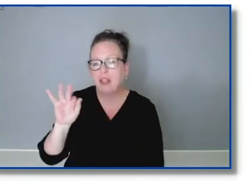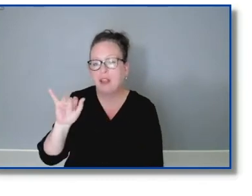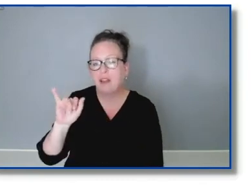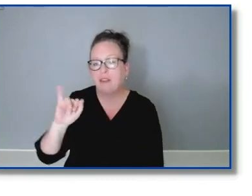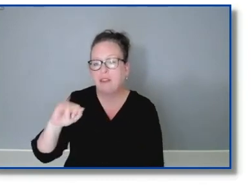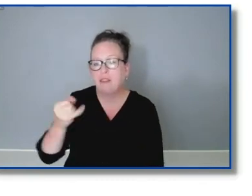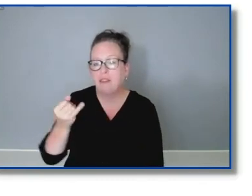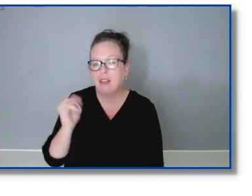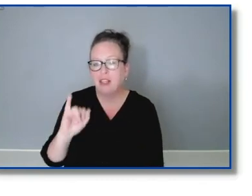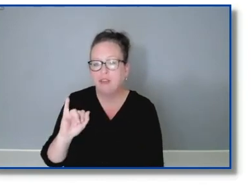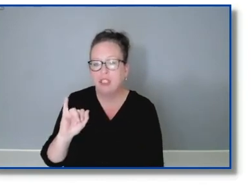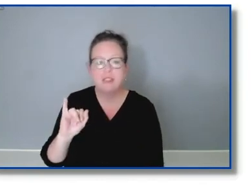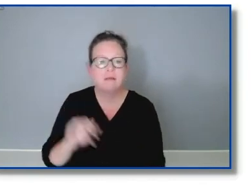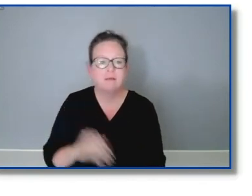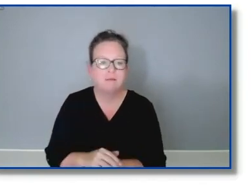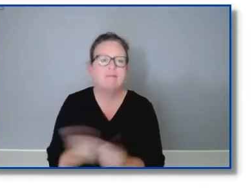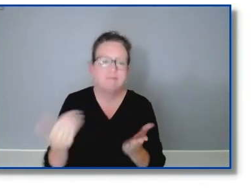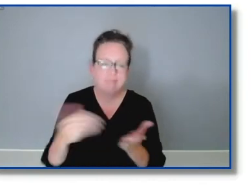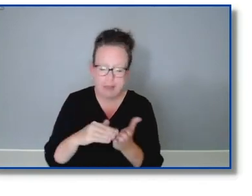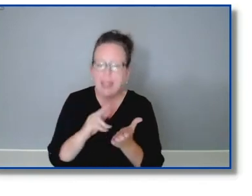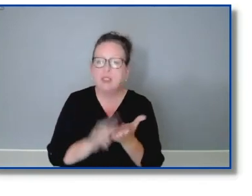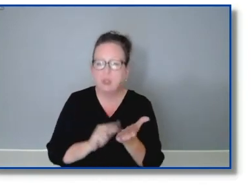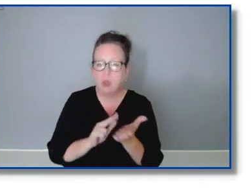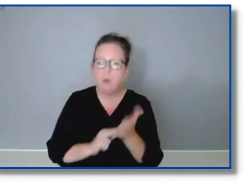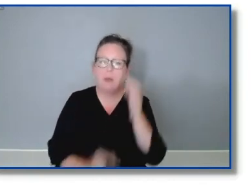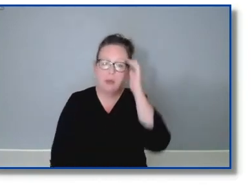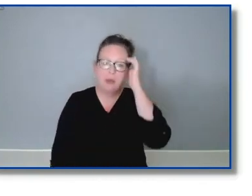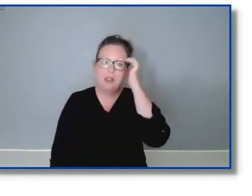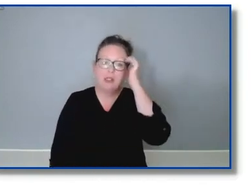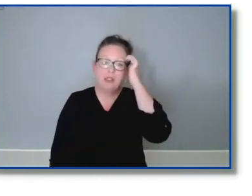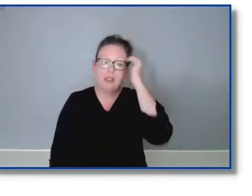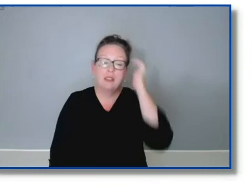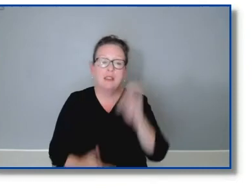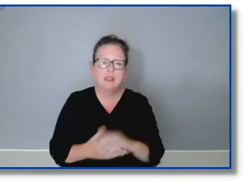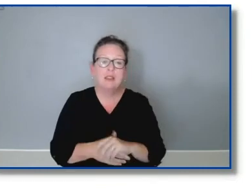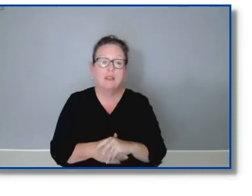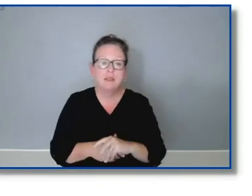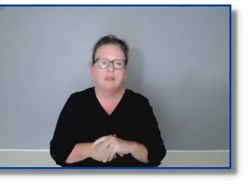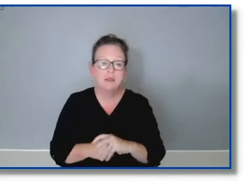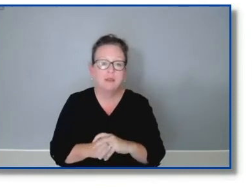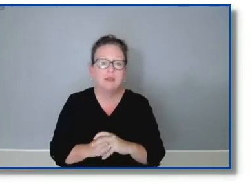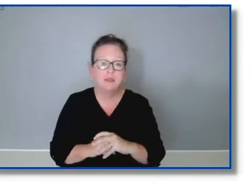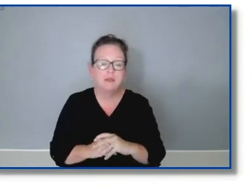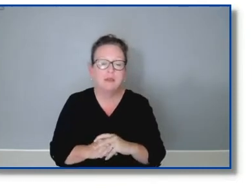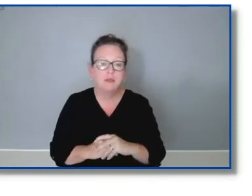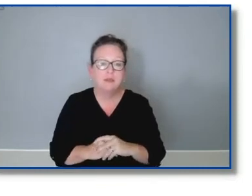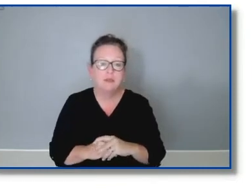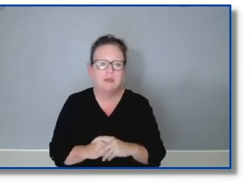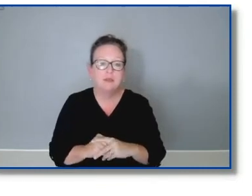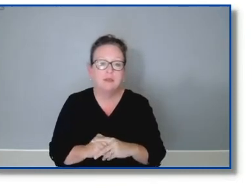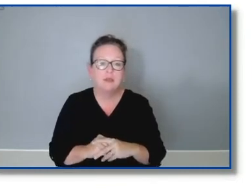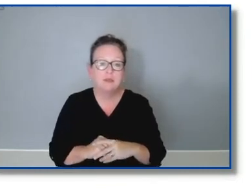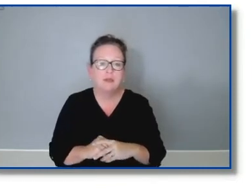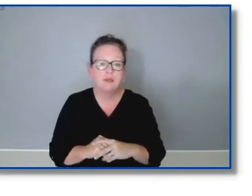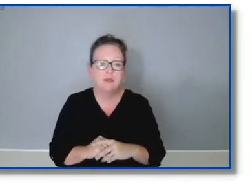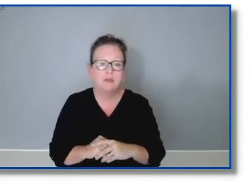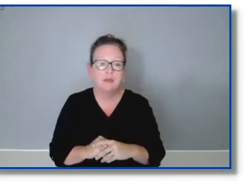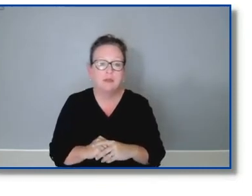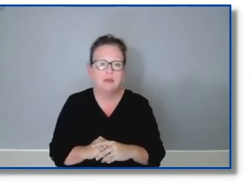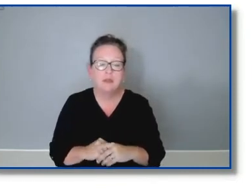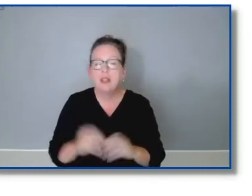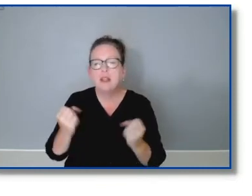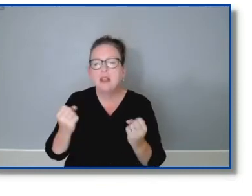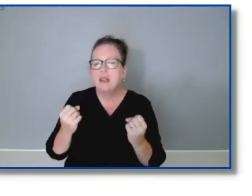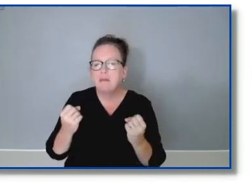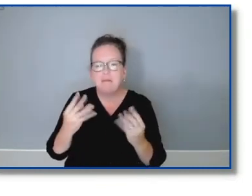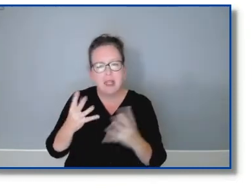And of course, bars of salt, that was the first salary, hence the word salary and soldier. Soldiers in ancient Rome were paid with